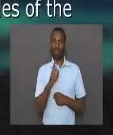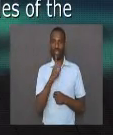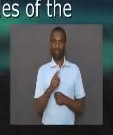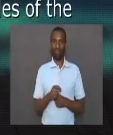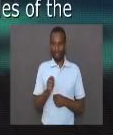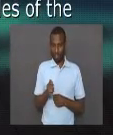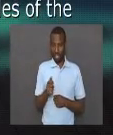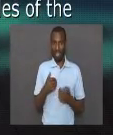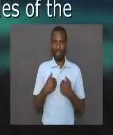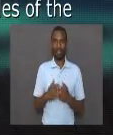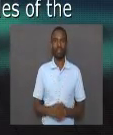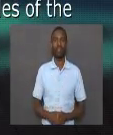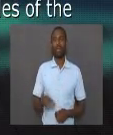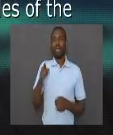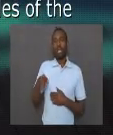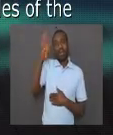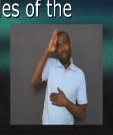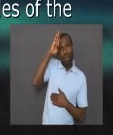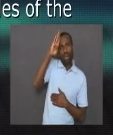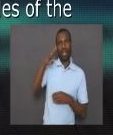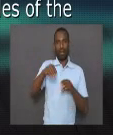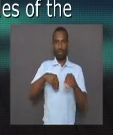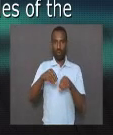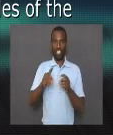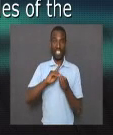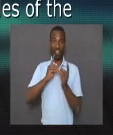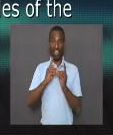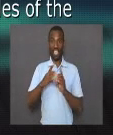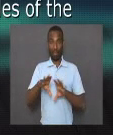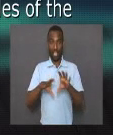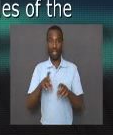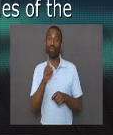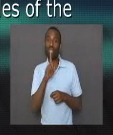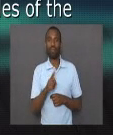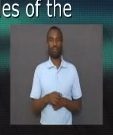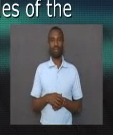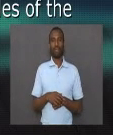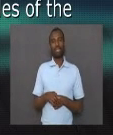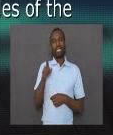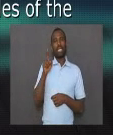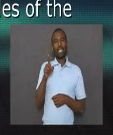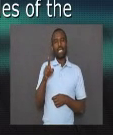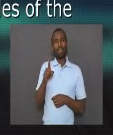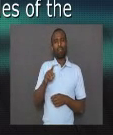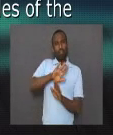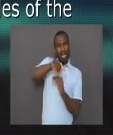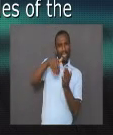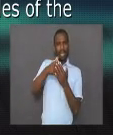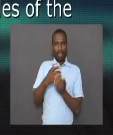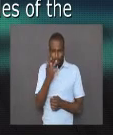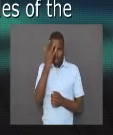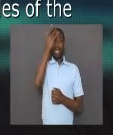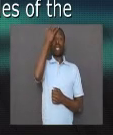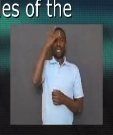Therefore, Brownian motion is defined as the apparently random movement